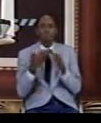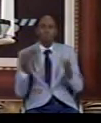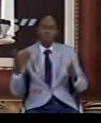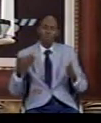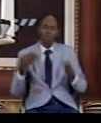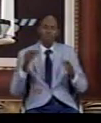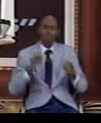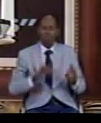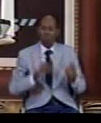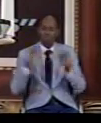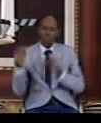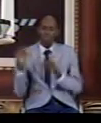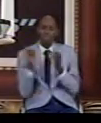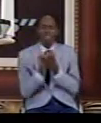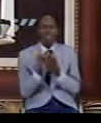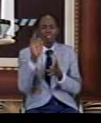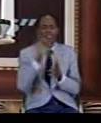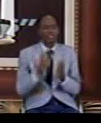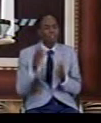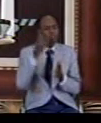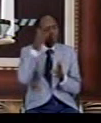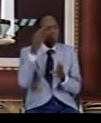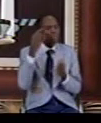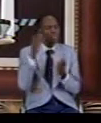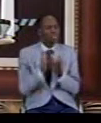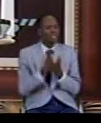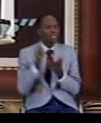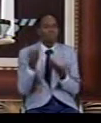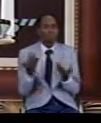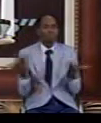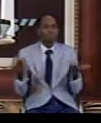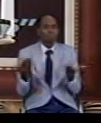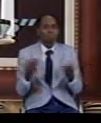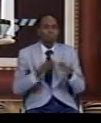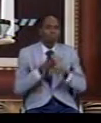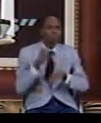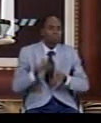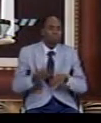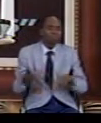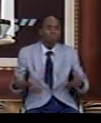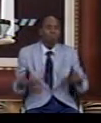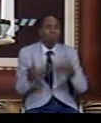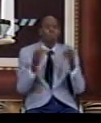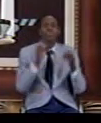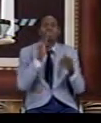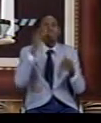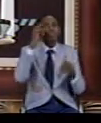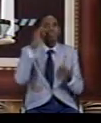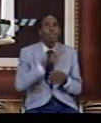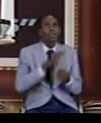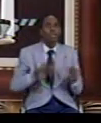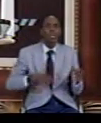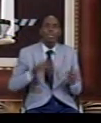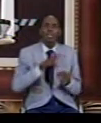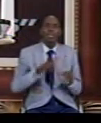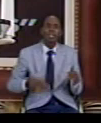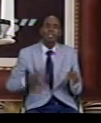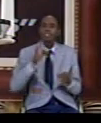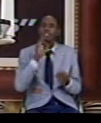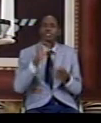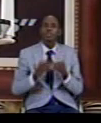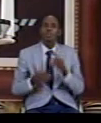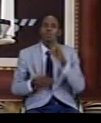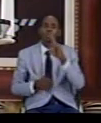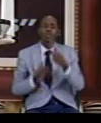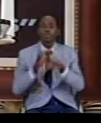And because I had that engagement belonging to Christ, Christ is number one. What do you mean? You